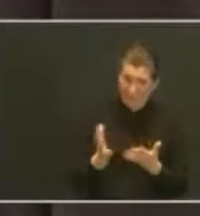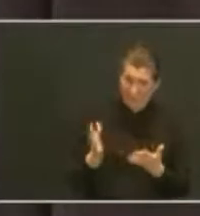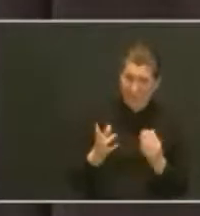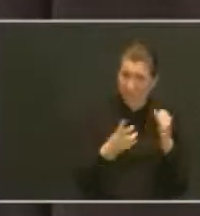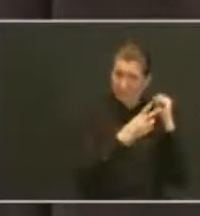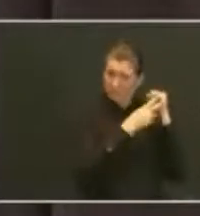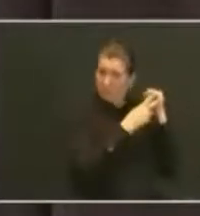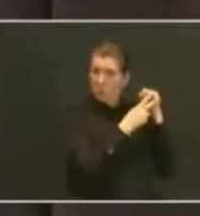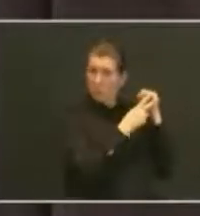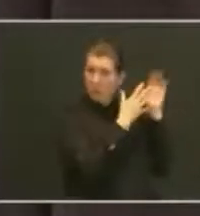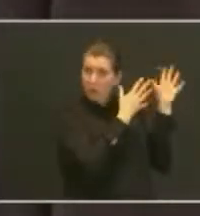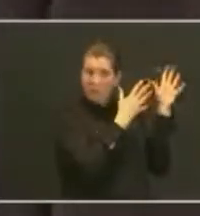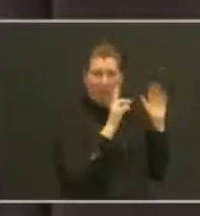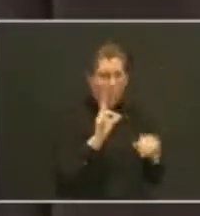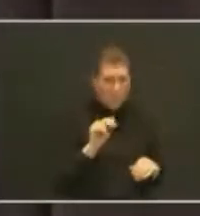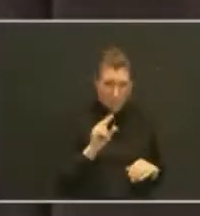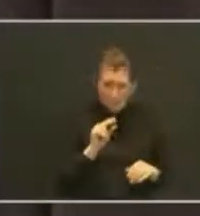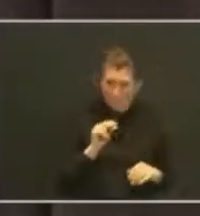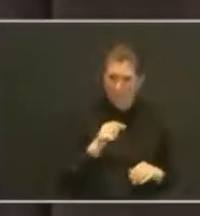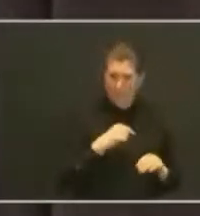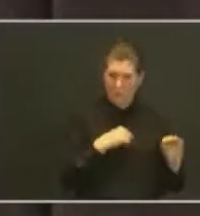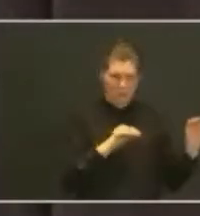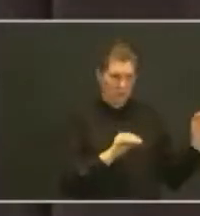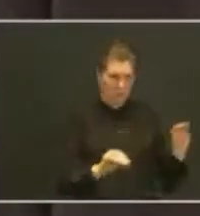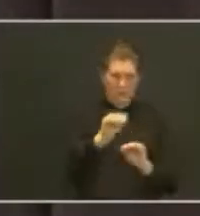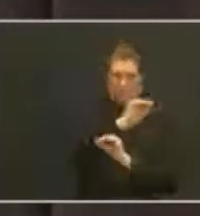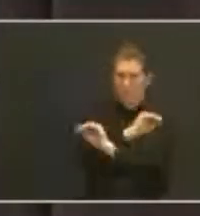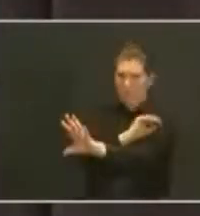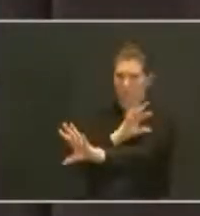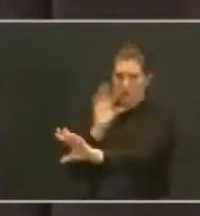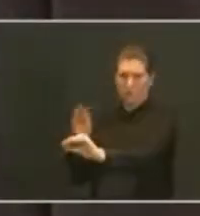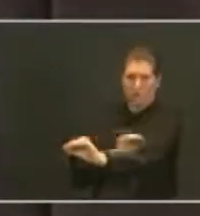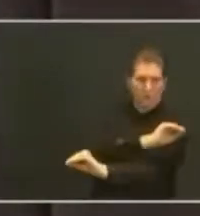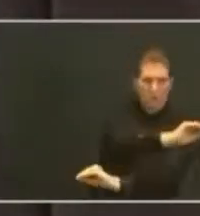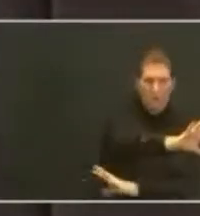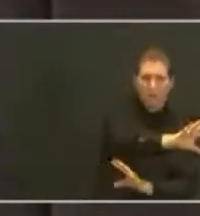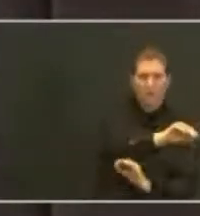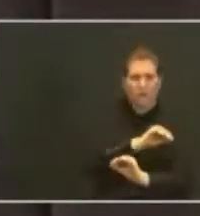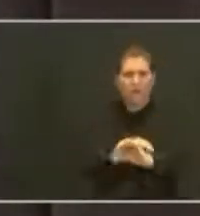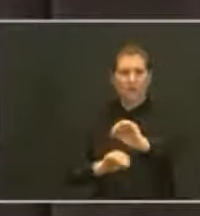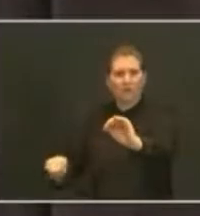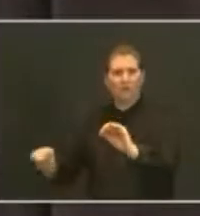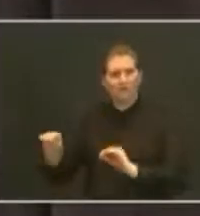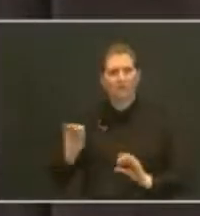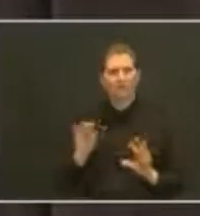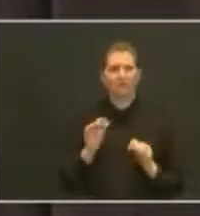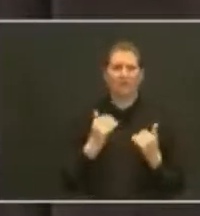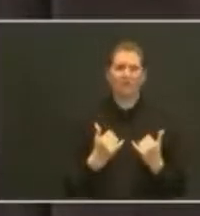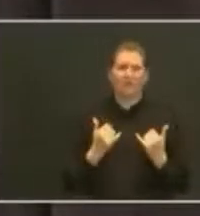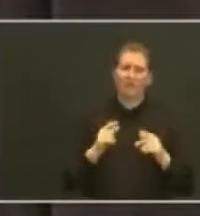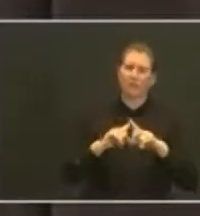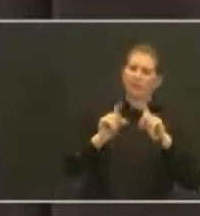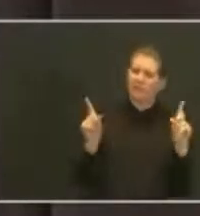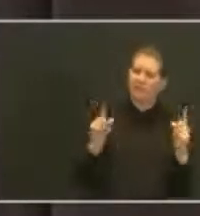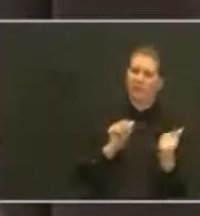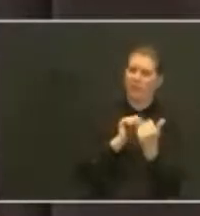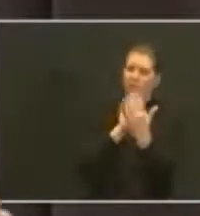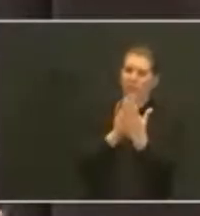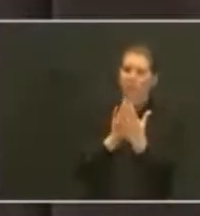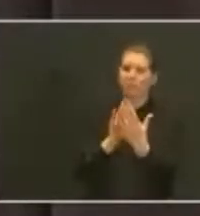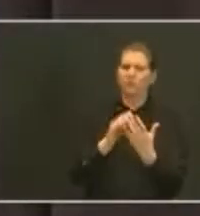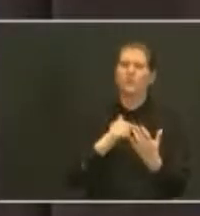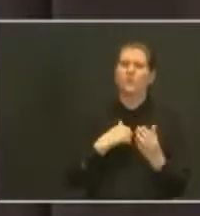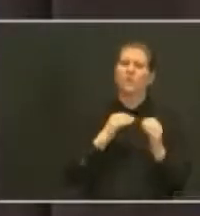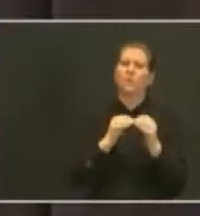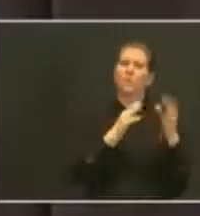really in that pool of vaccine that needed to go back out. Now that we're moving to a faster approach, we will not